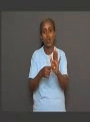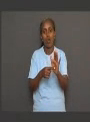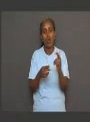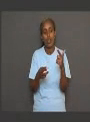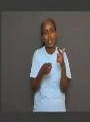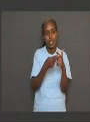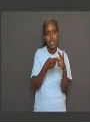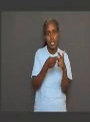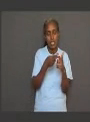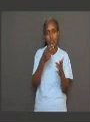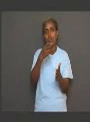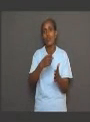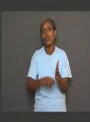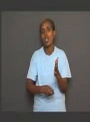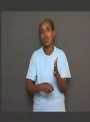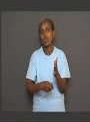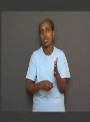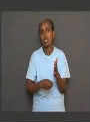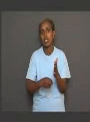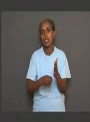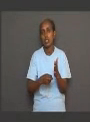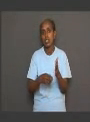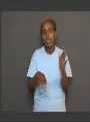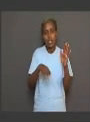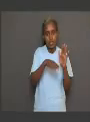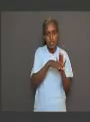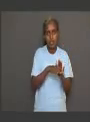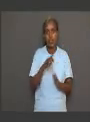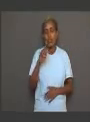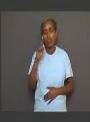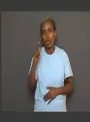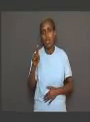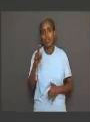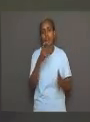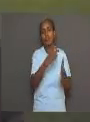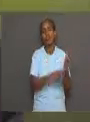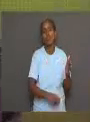range of values instead of one value.